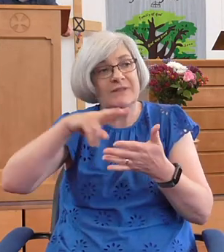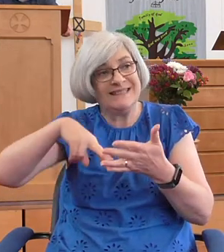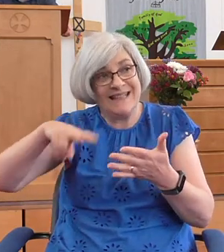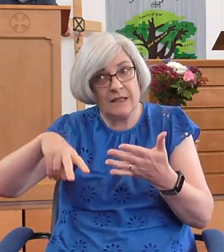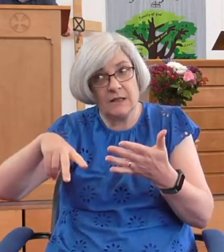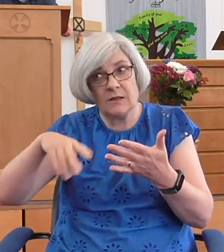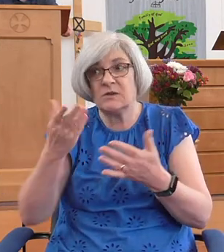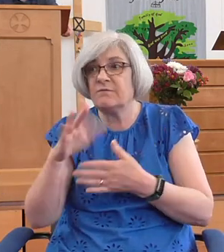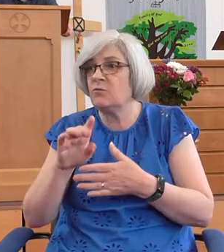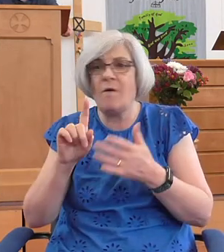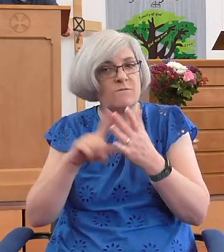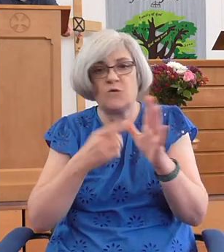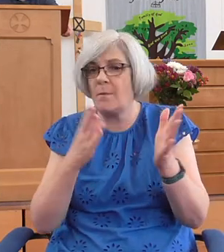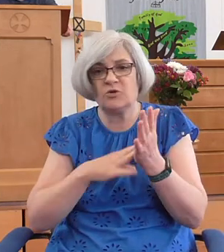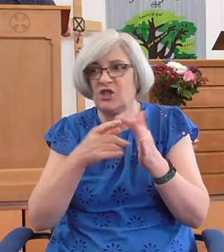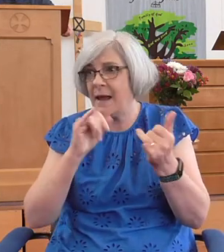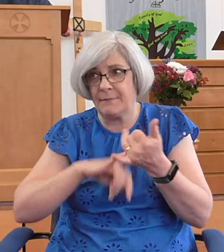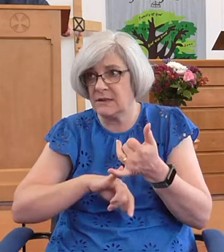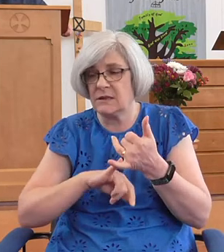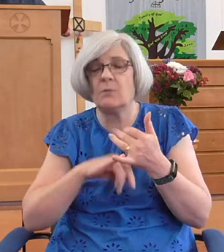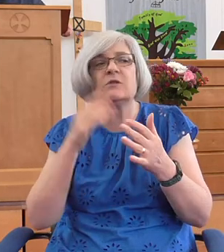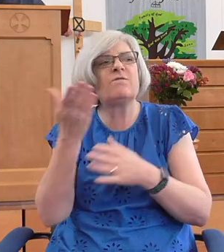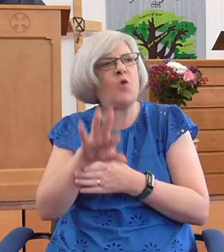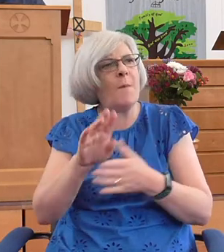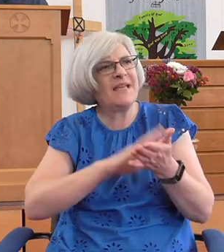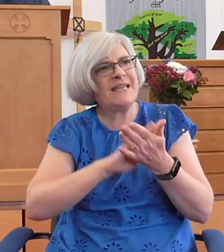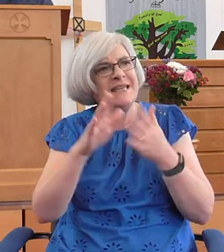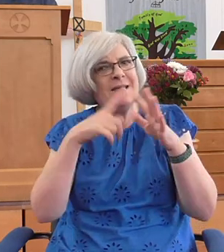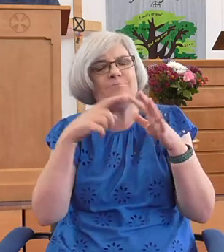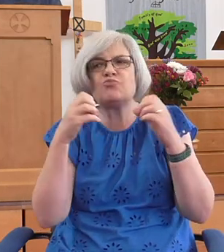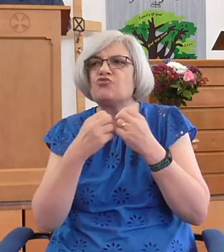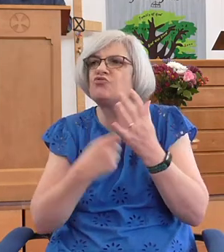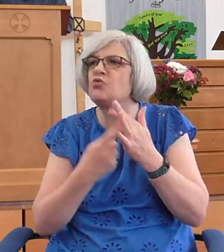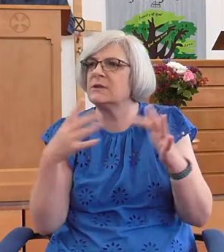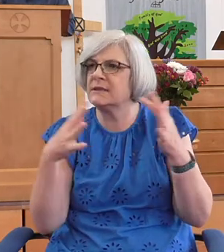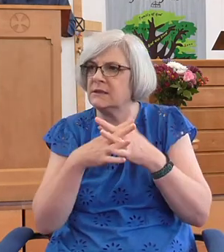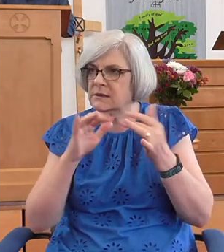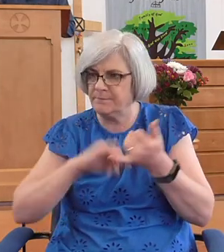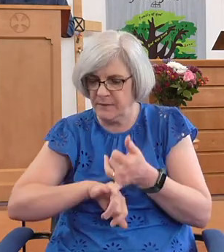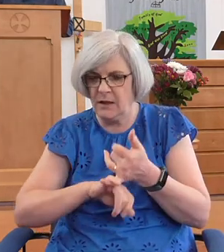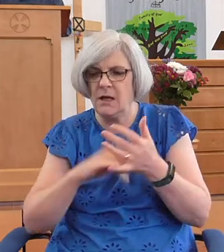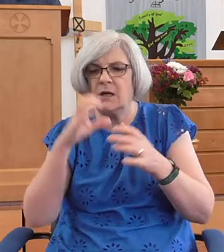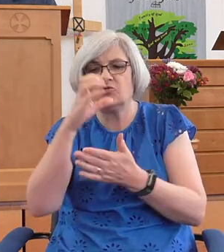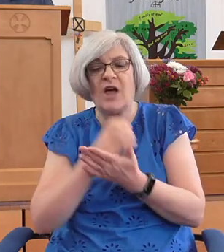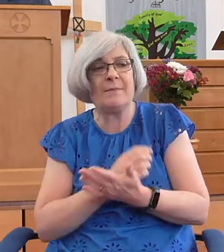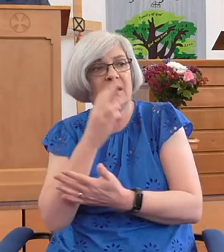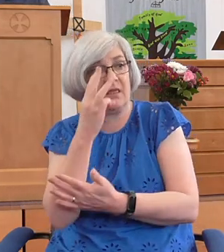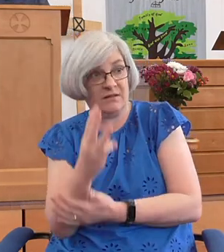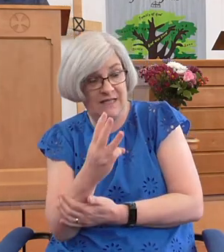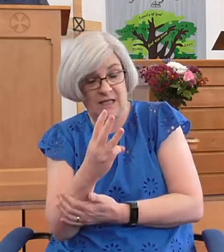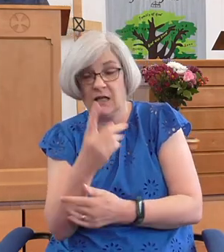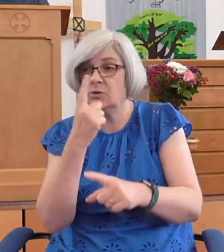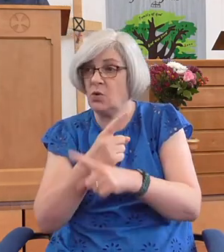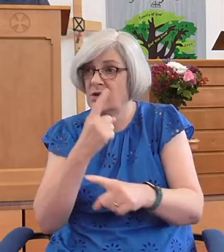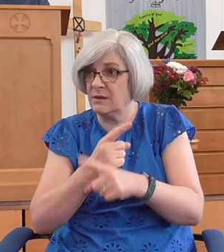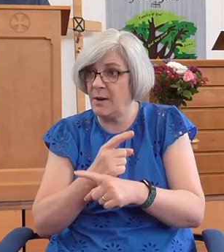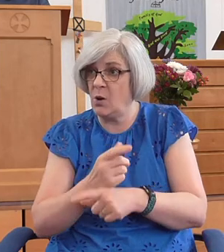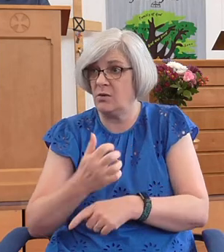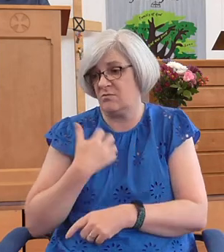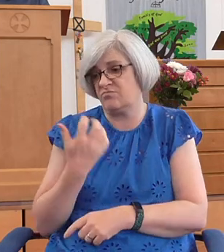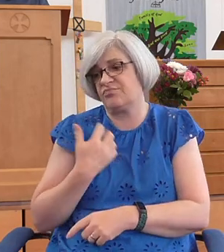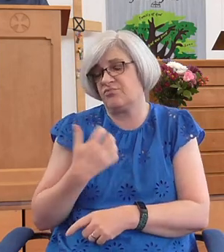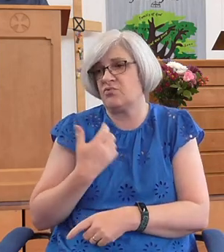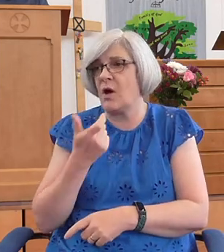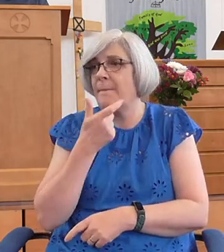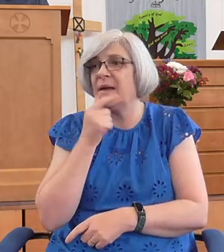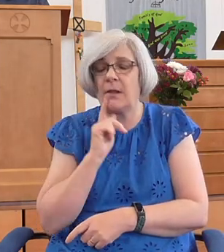Hebrews, which in chapter 3 directly addresses the story of the discontented and